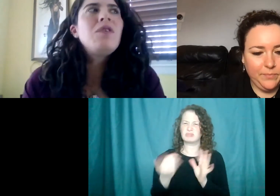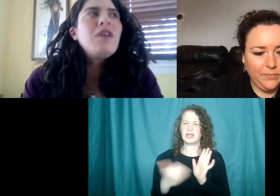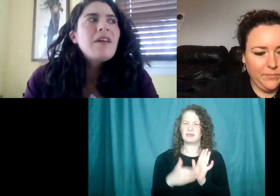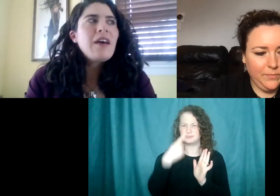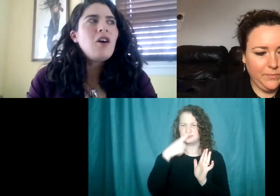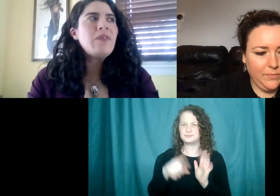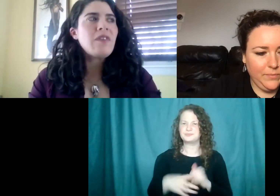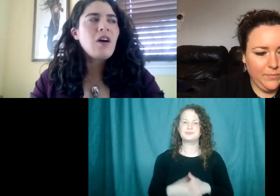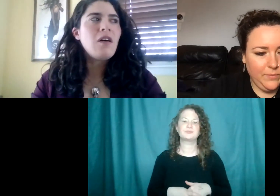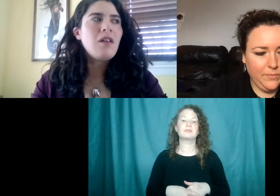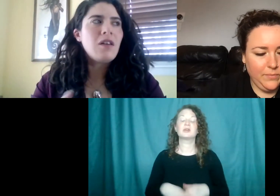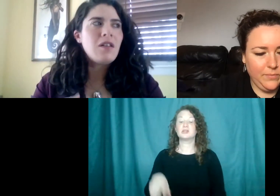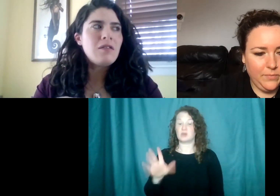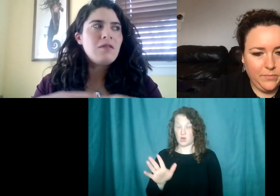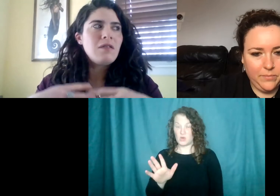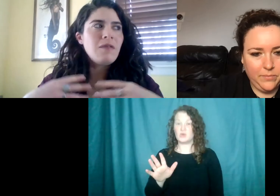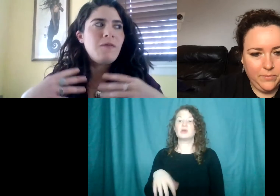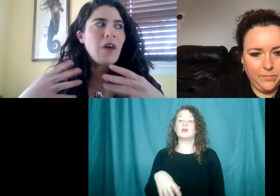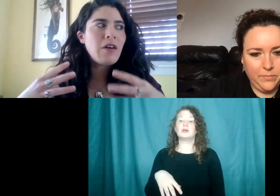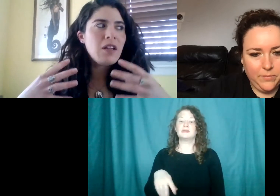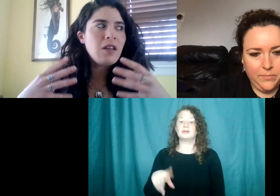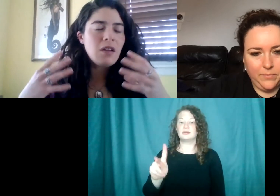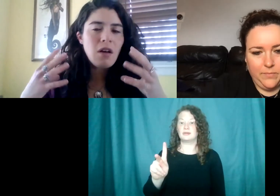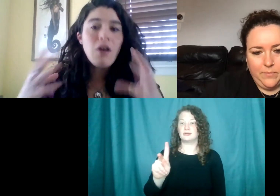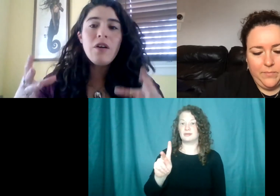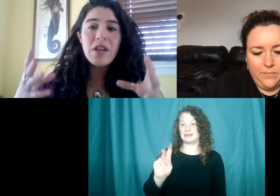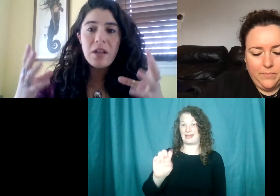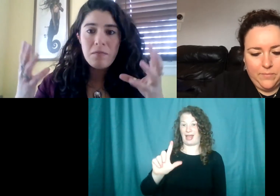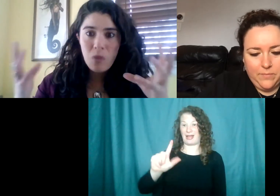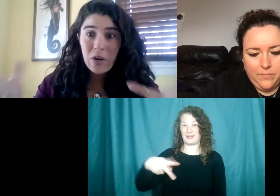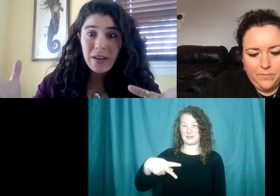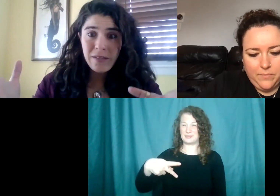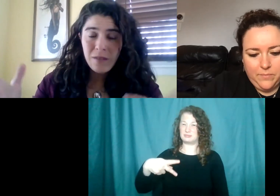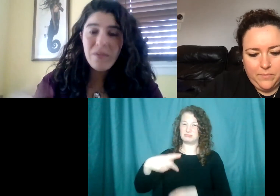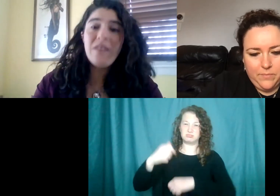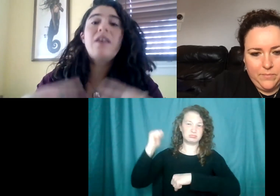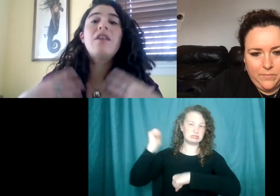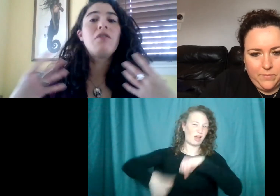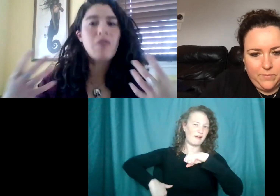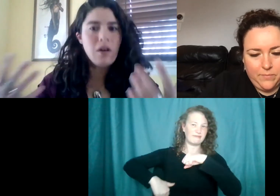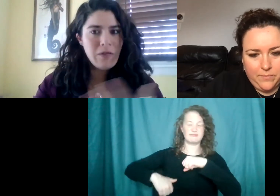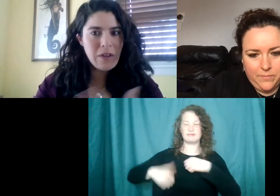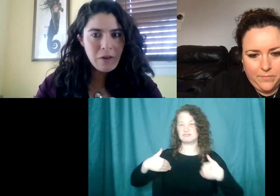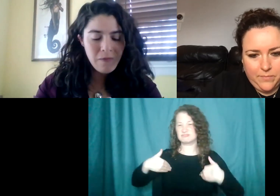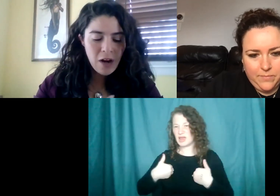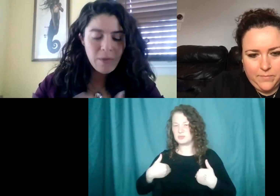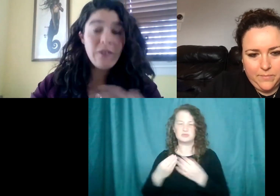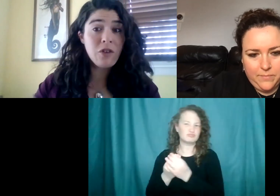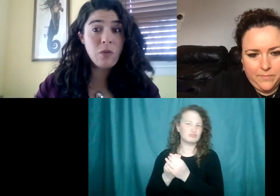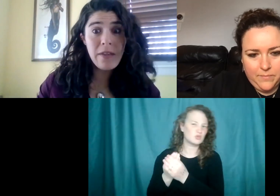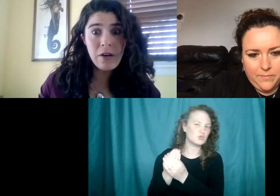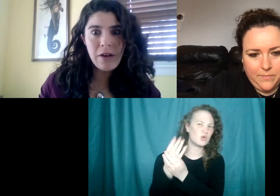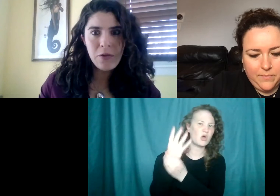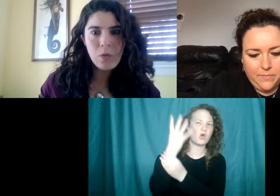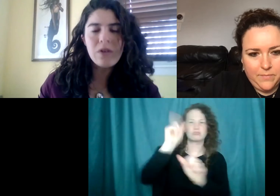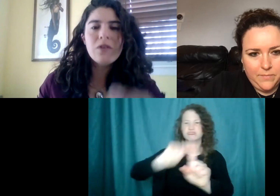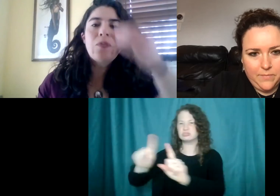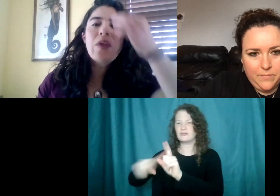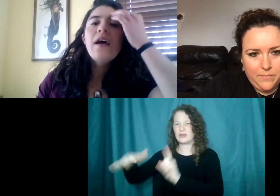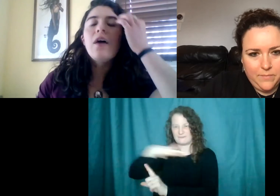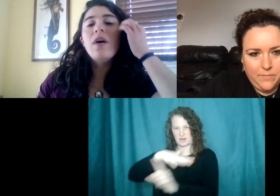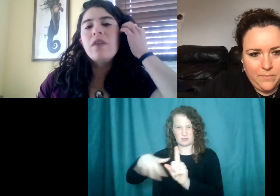So kelps are very hardy organisms, and they can grow in different environments, which is why they're around the